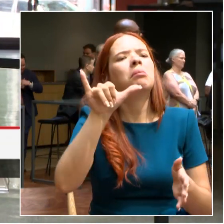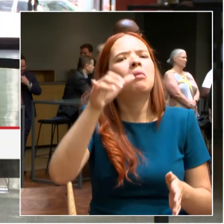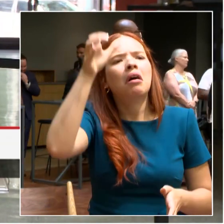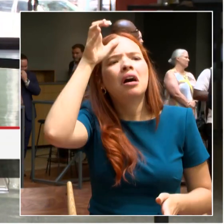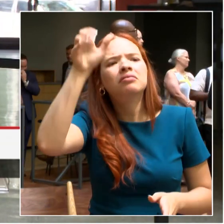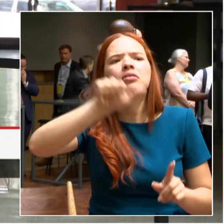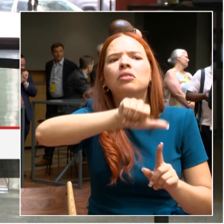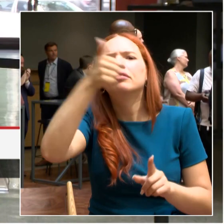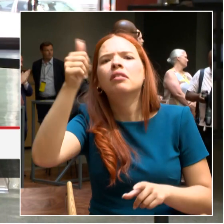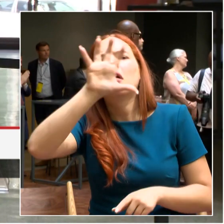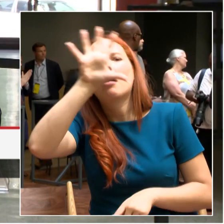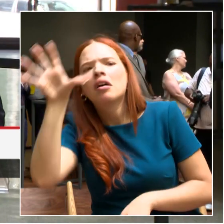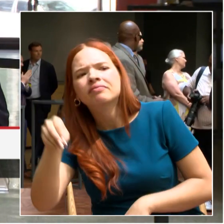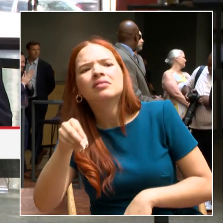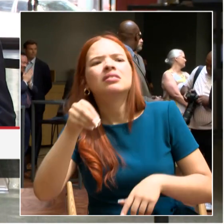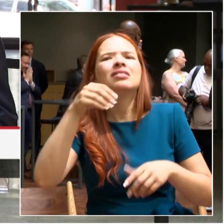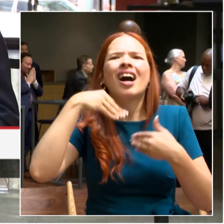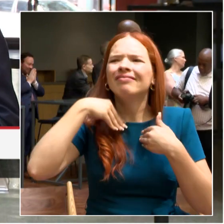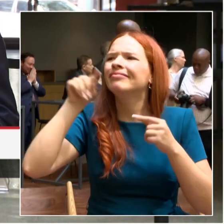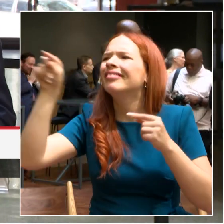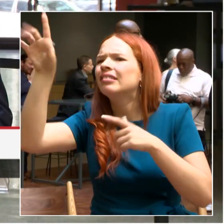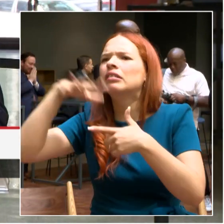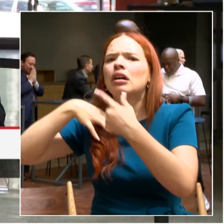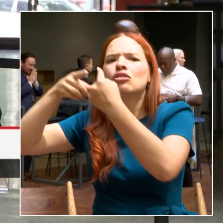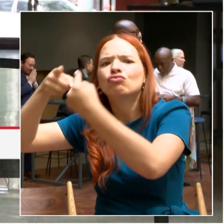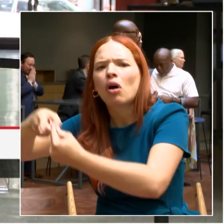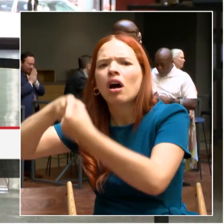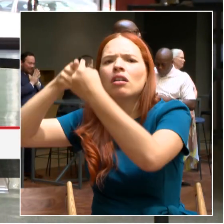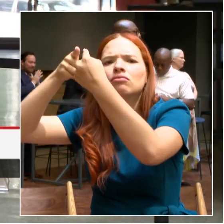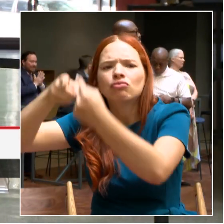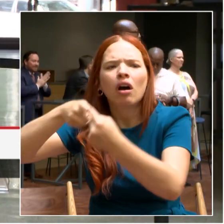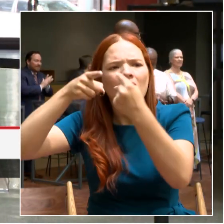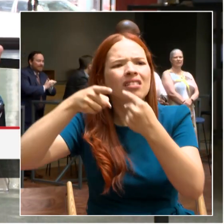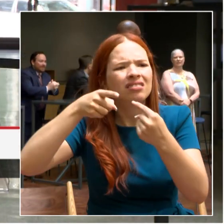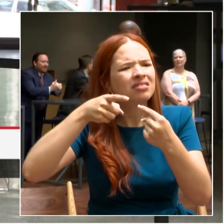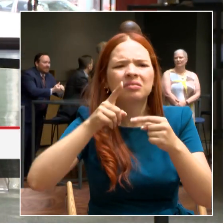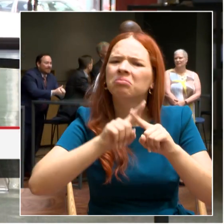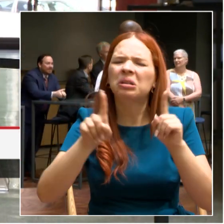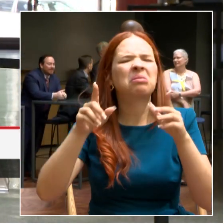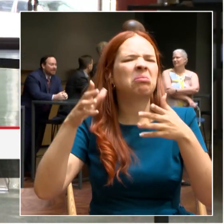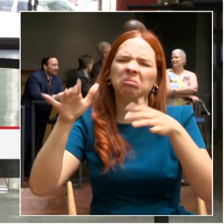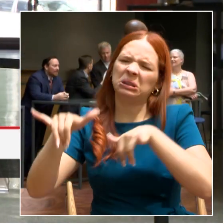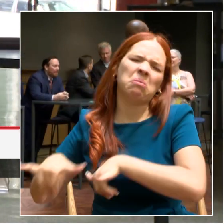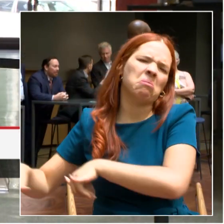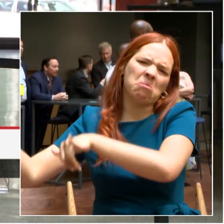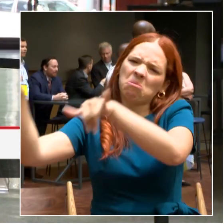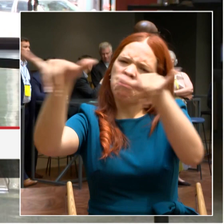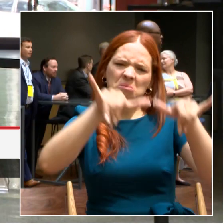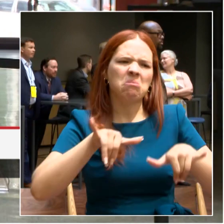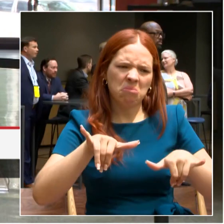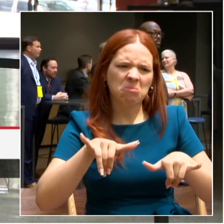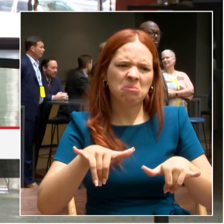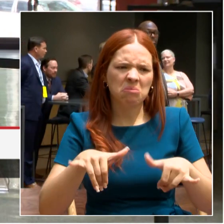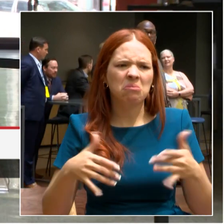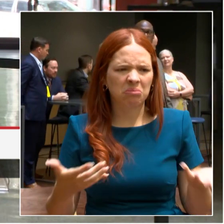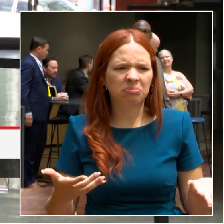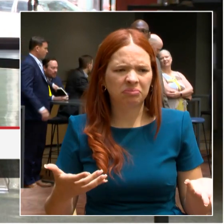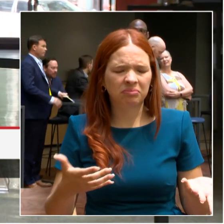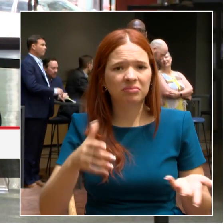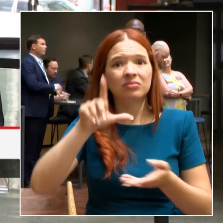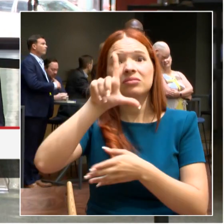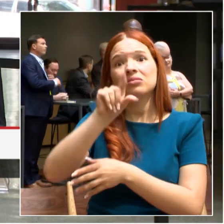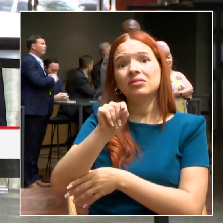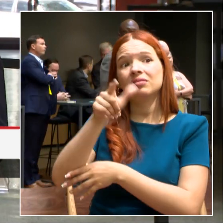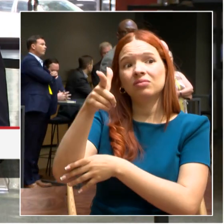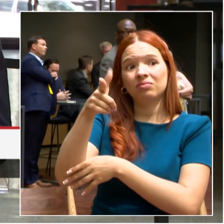easy. When I took on this role at the beginning of 2021, we did not have a forecast for what the pandemic was going to look like. I did not think I